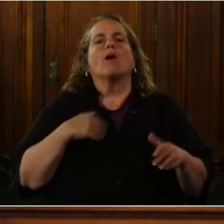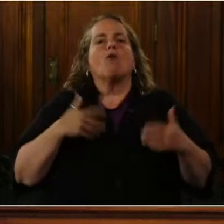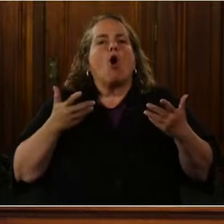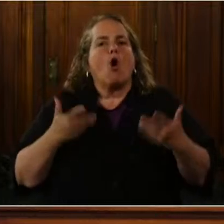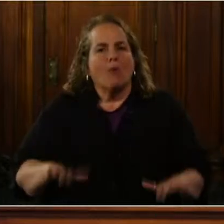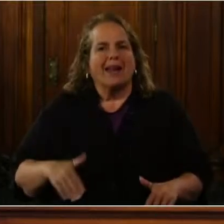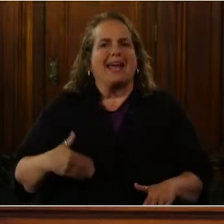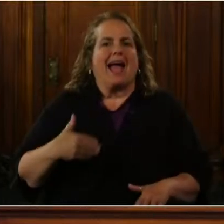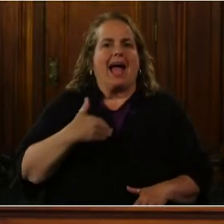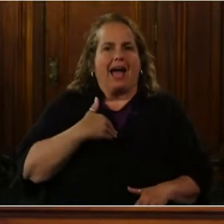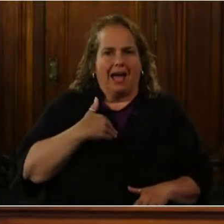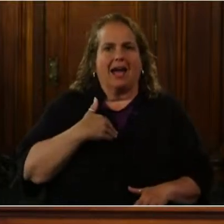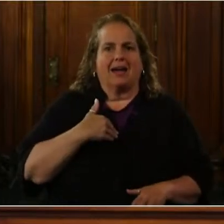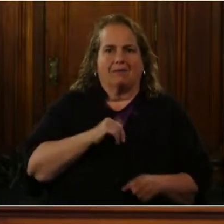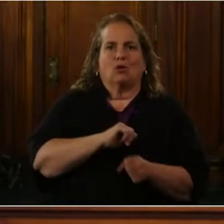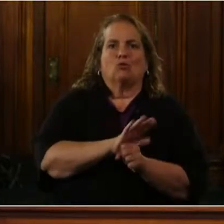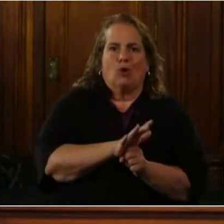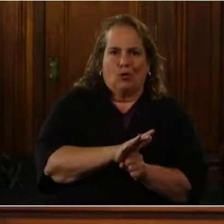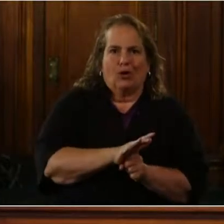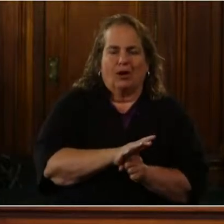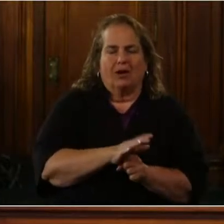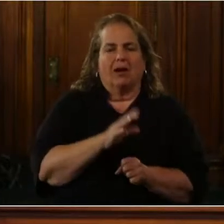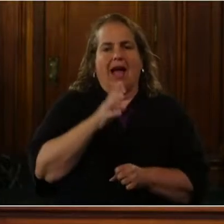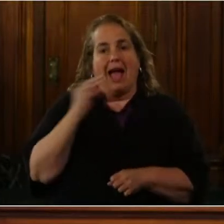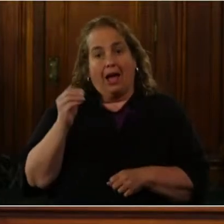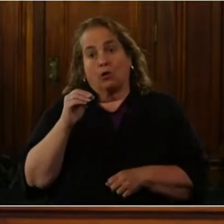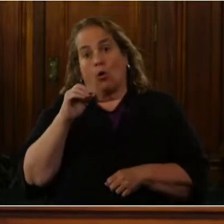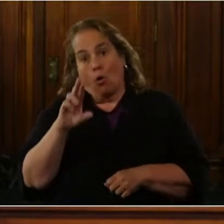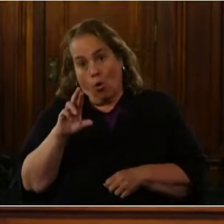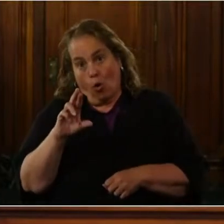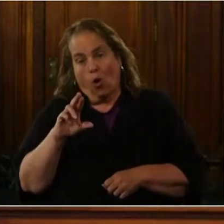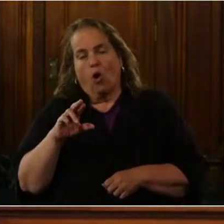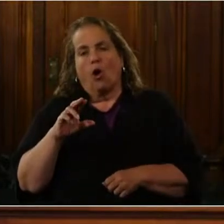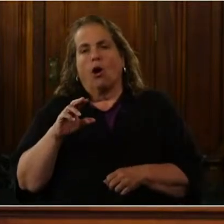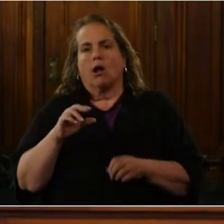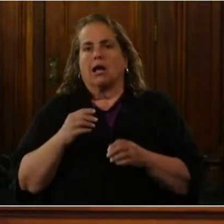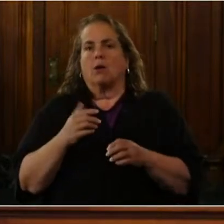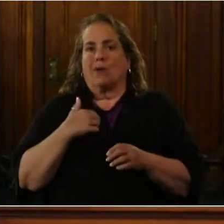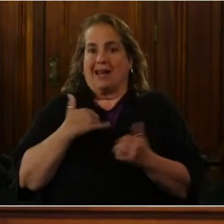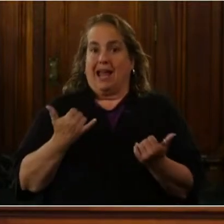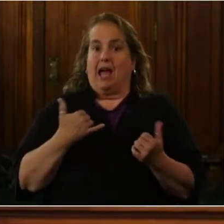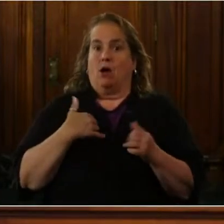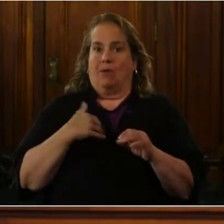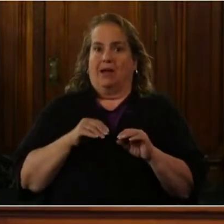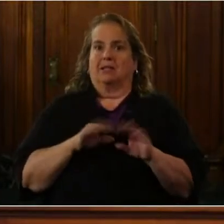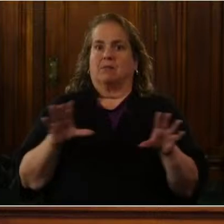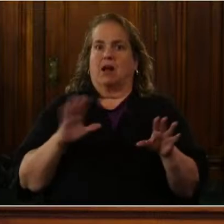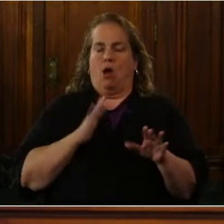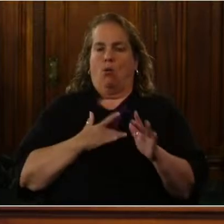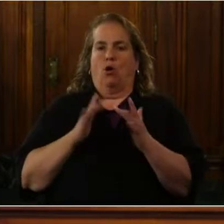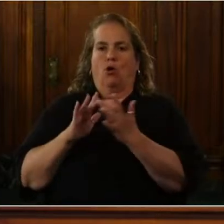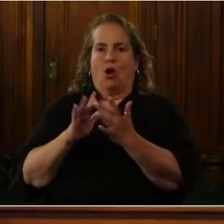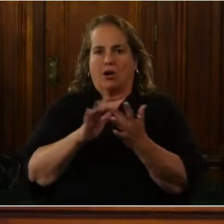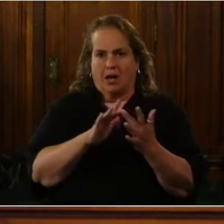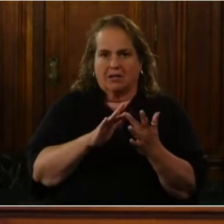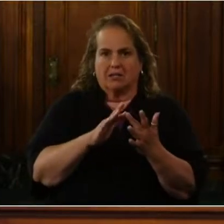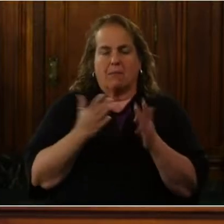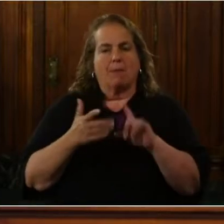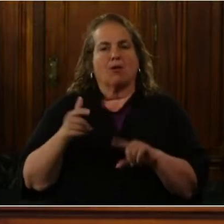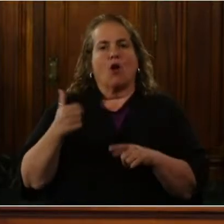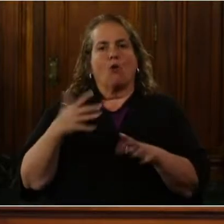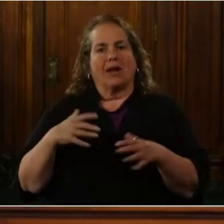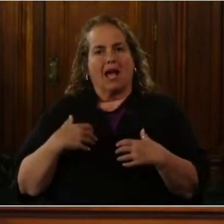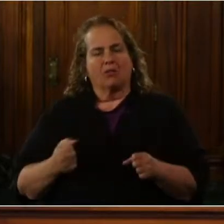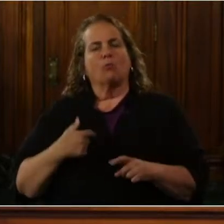and or we're going to find folks that because of the expanded contacts now have it, but are otherwise healthy. We can isolate